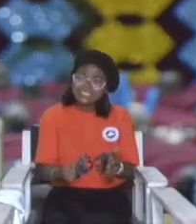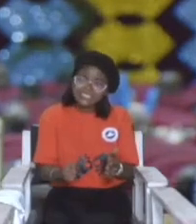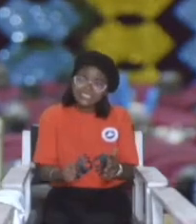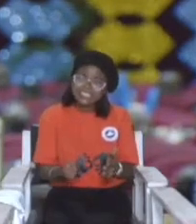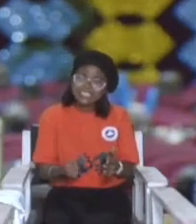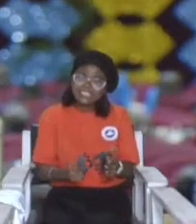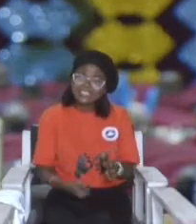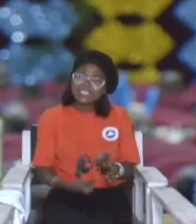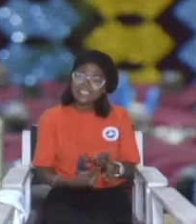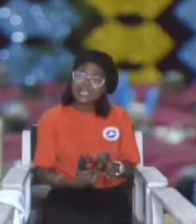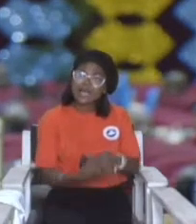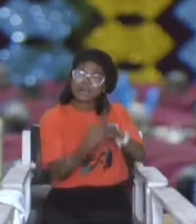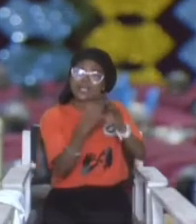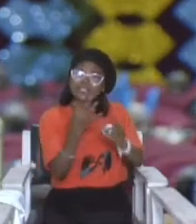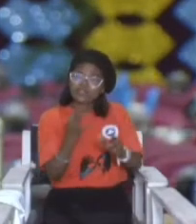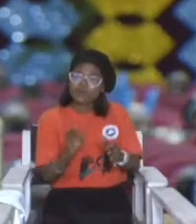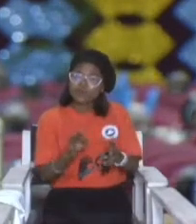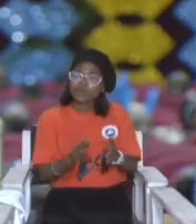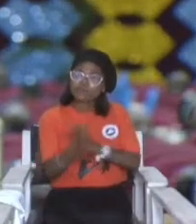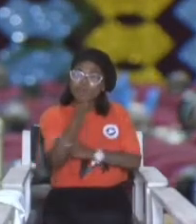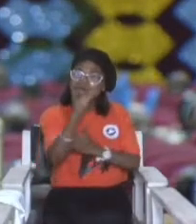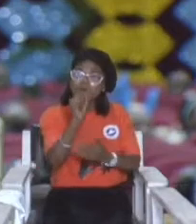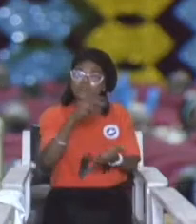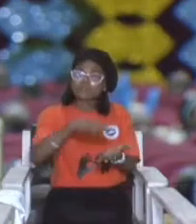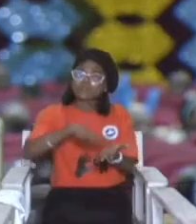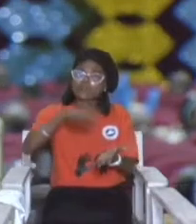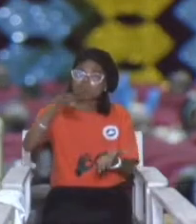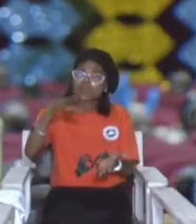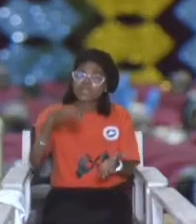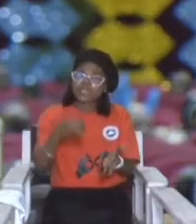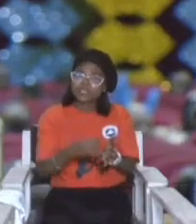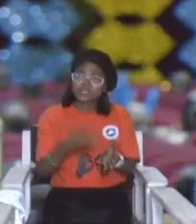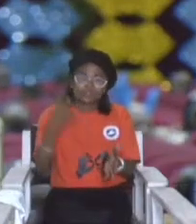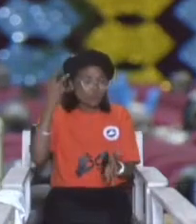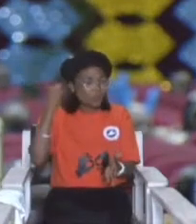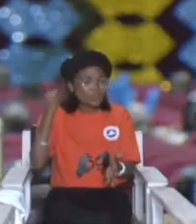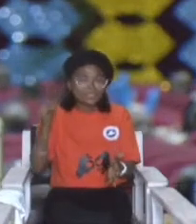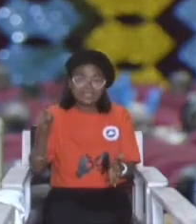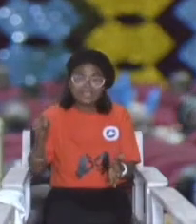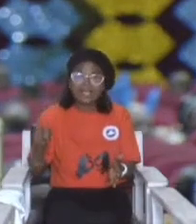glory upon the mountain was like a devouring fire.